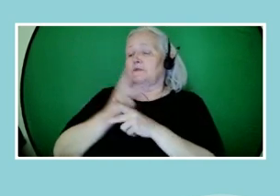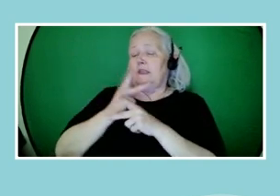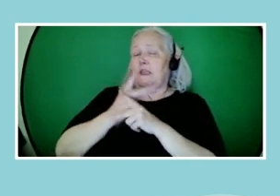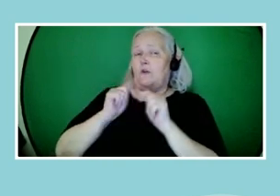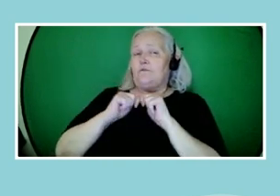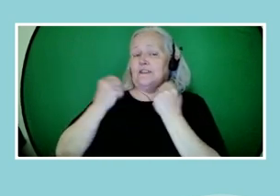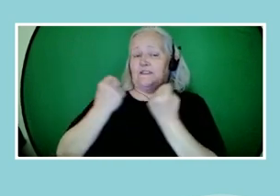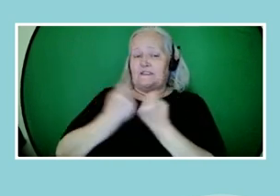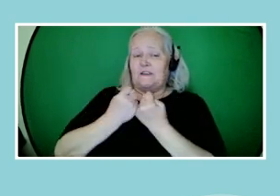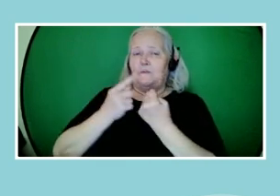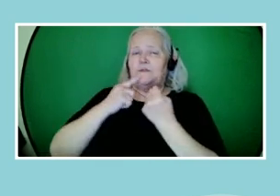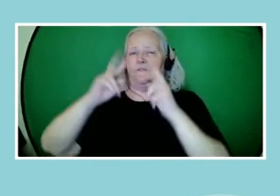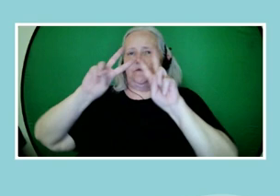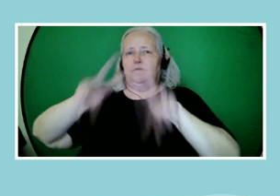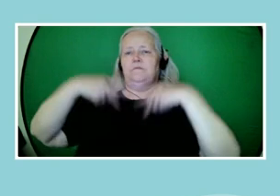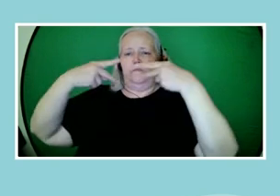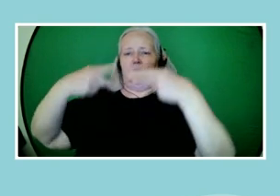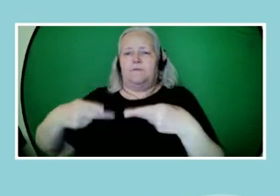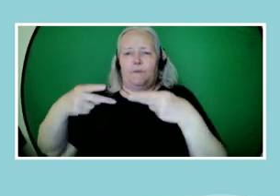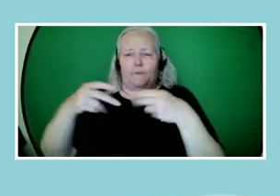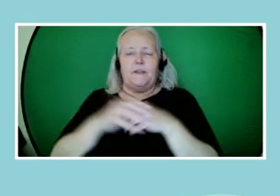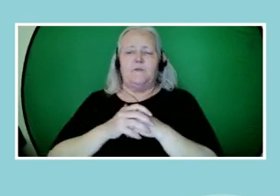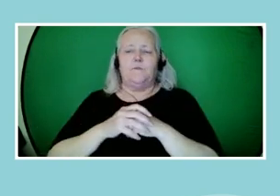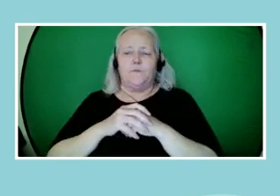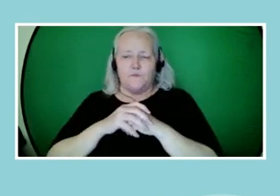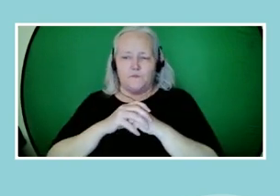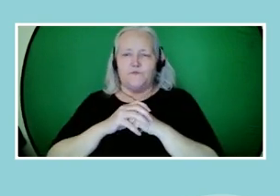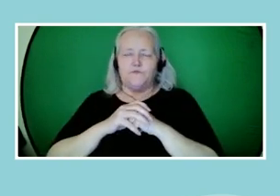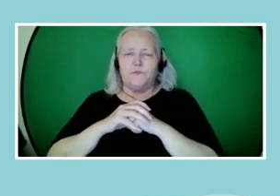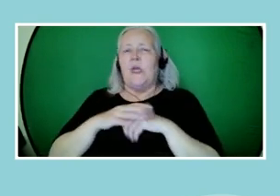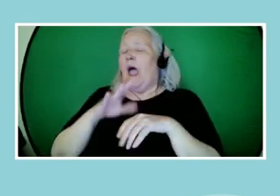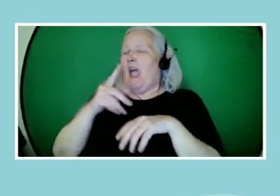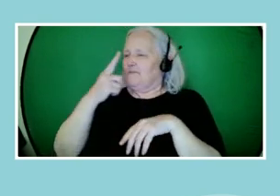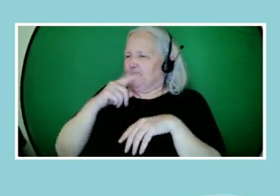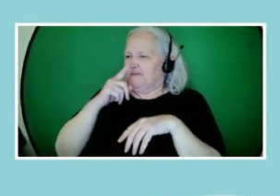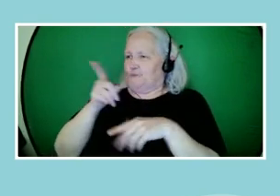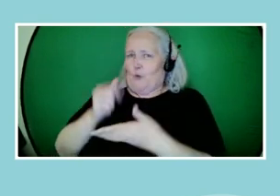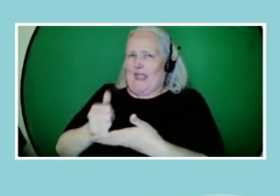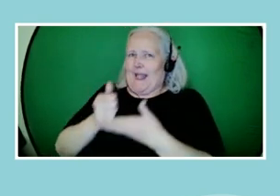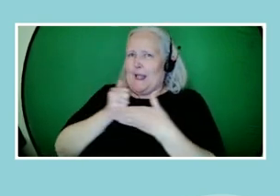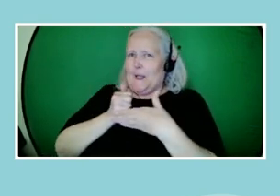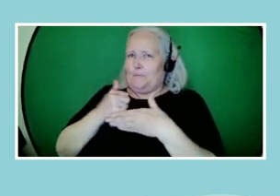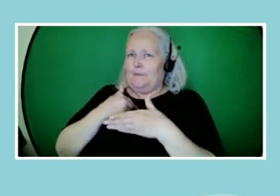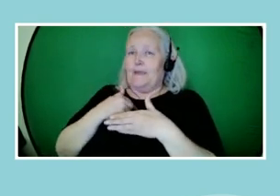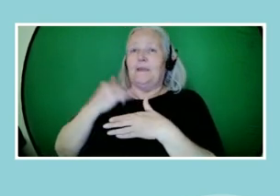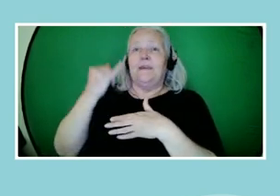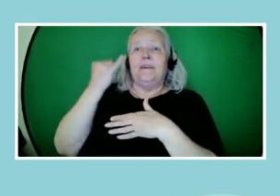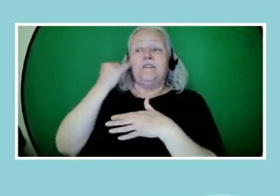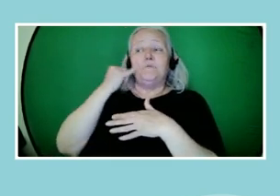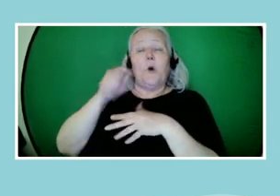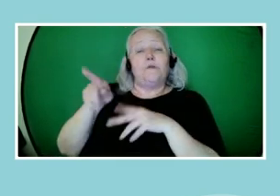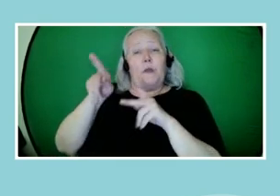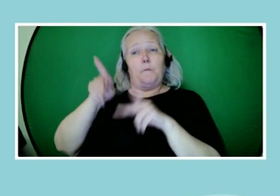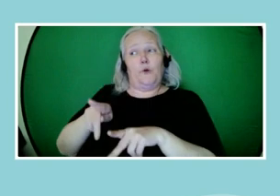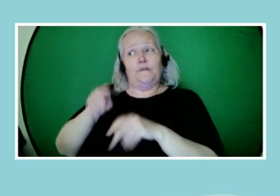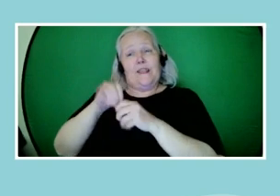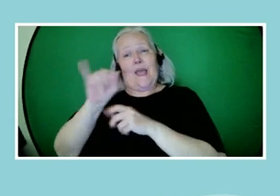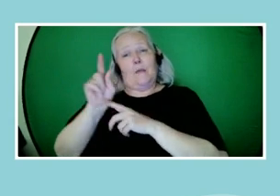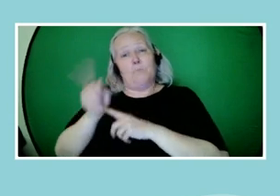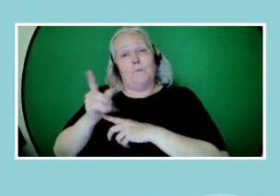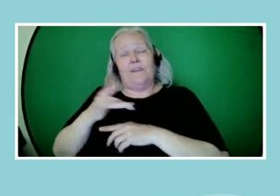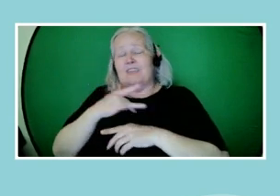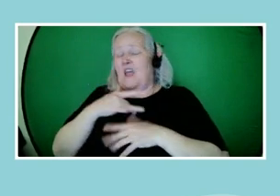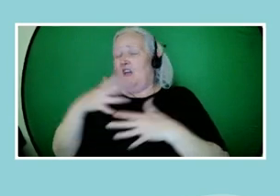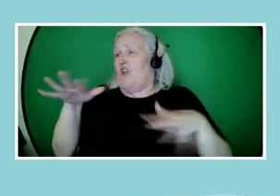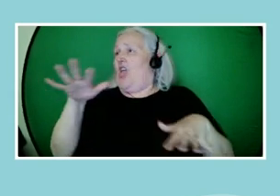flipping the script, right? Can you help me? So somebody who is feeling helpless in a moment, all of a